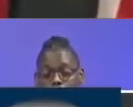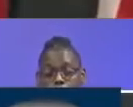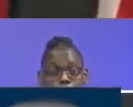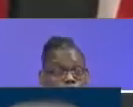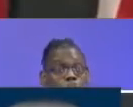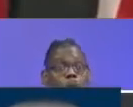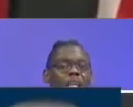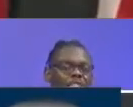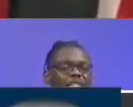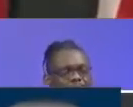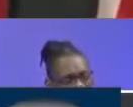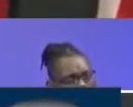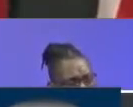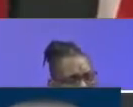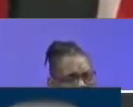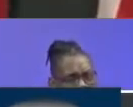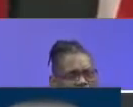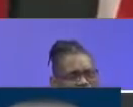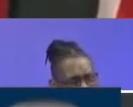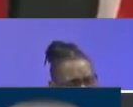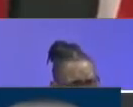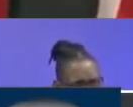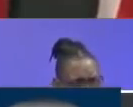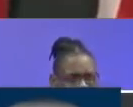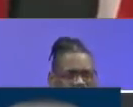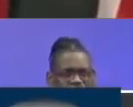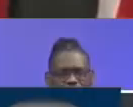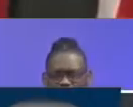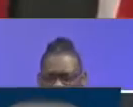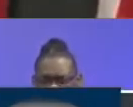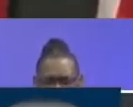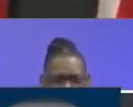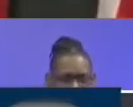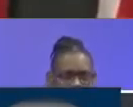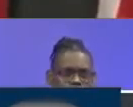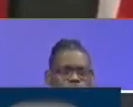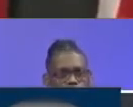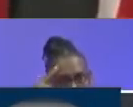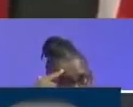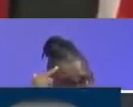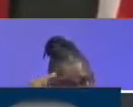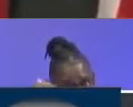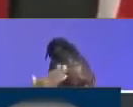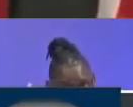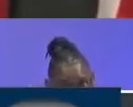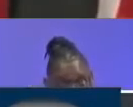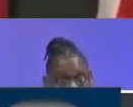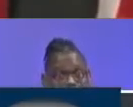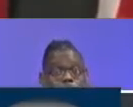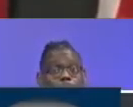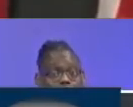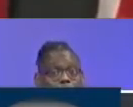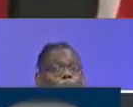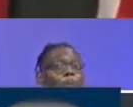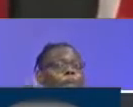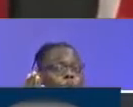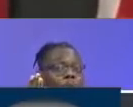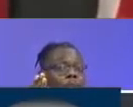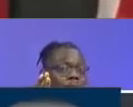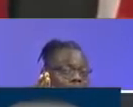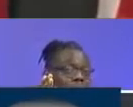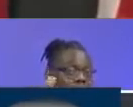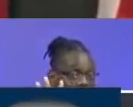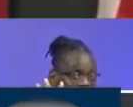gathering, and that's why we've allowed it in the morning, because we don't expect to get the same kind of response